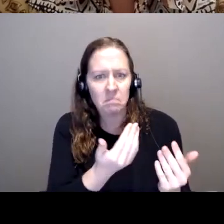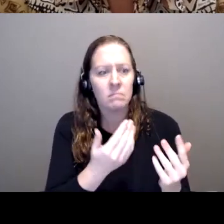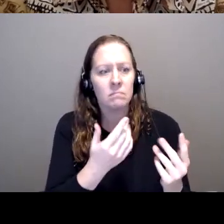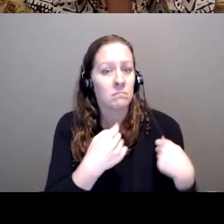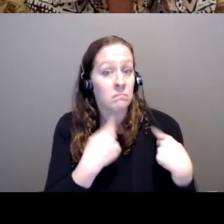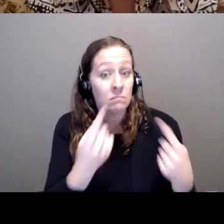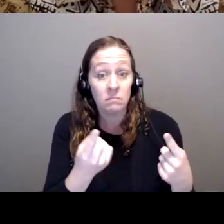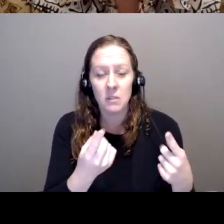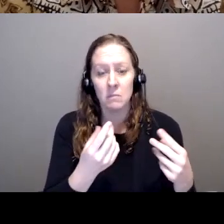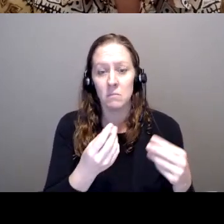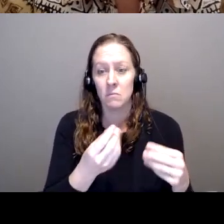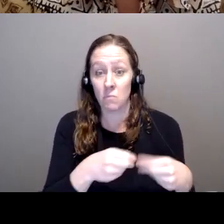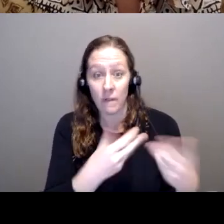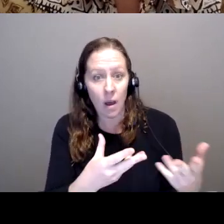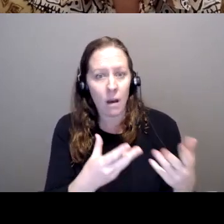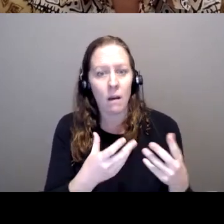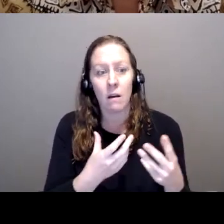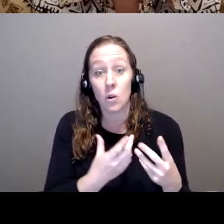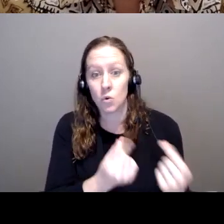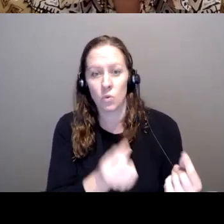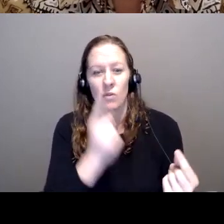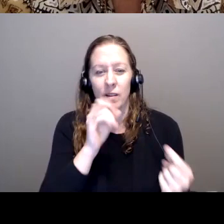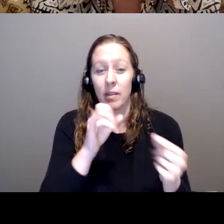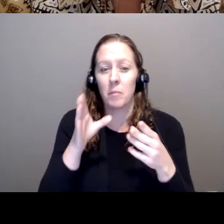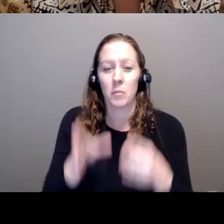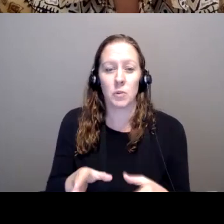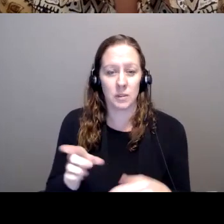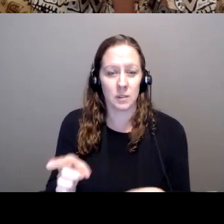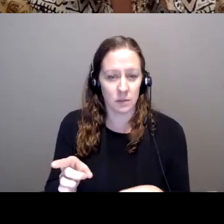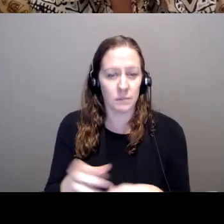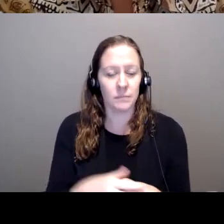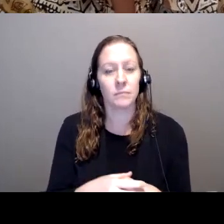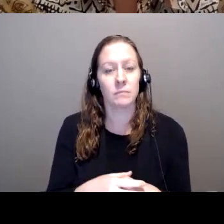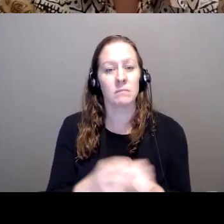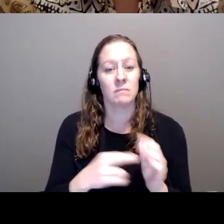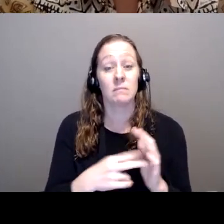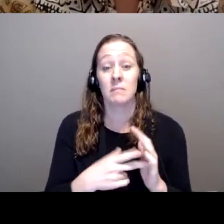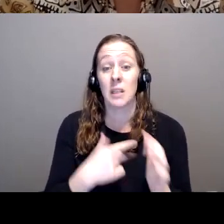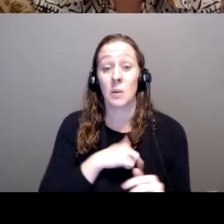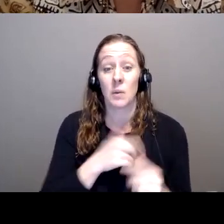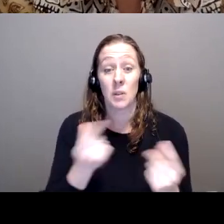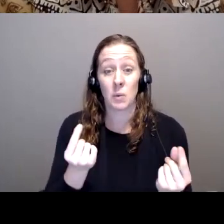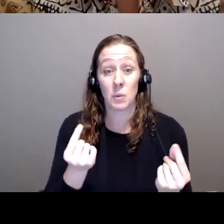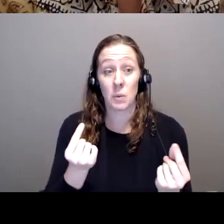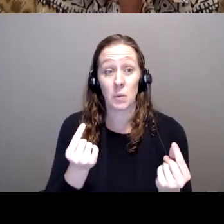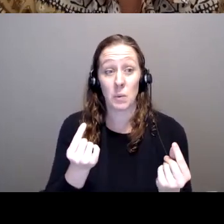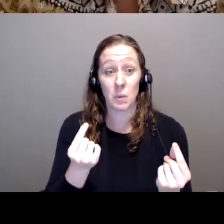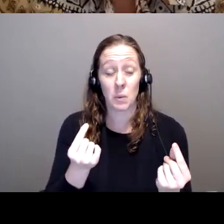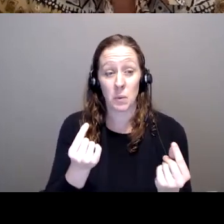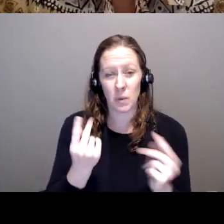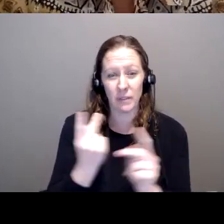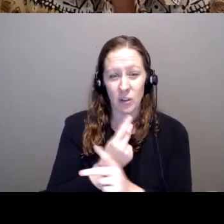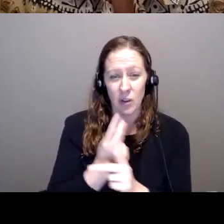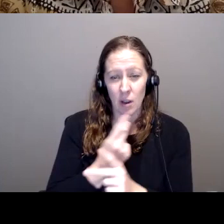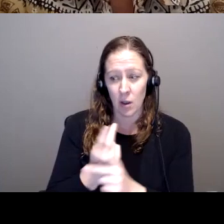been provided so that we can see which other supports there are.